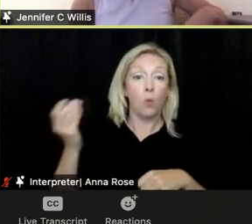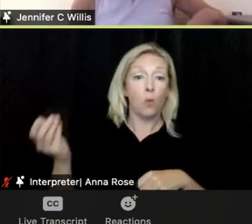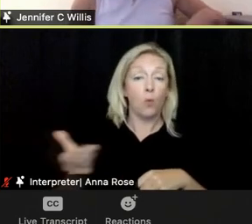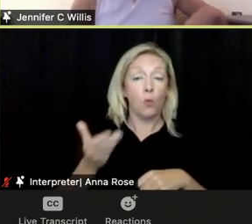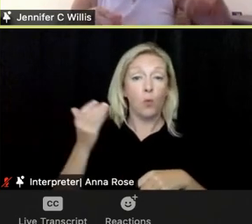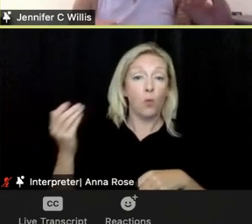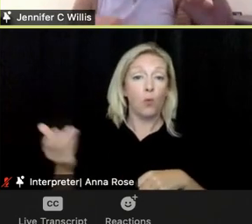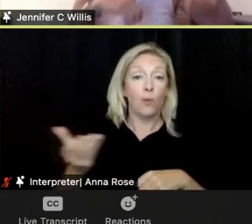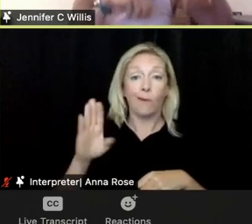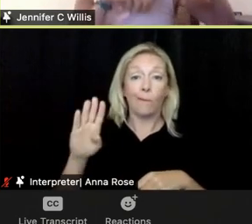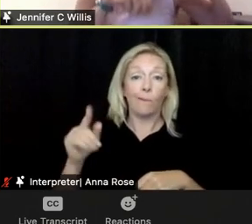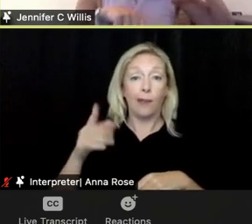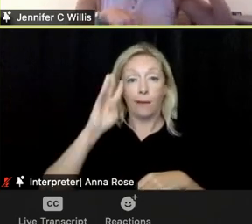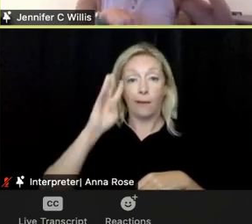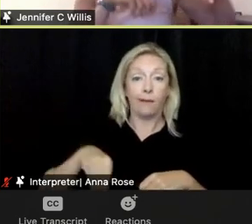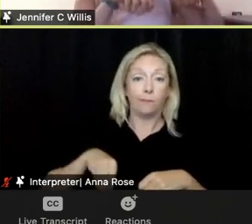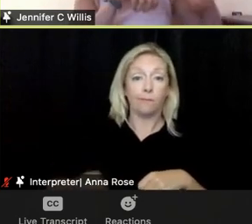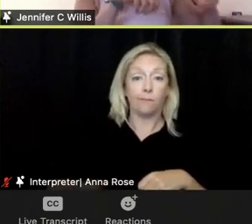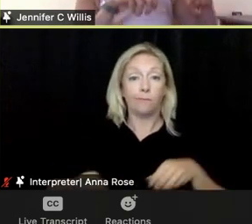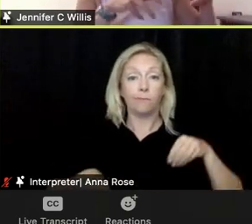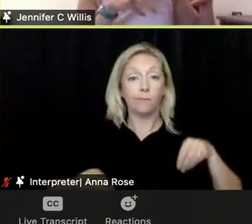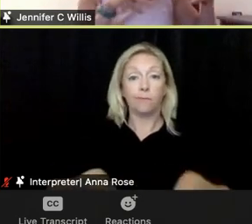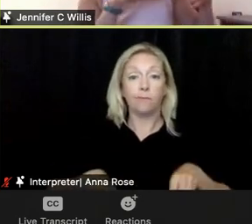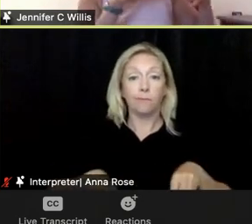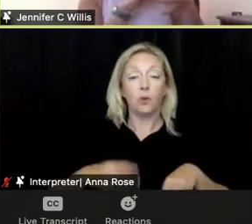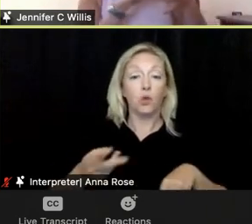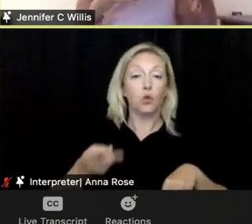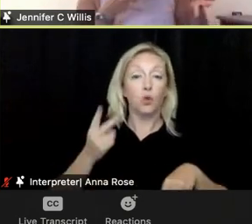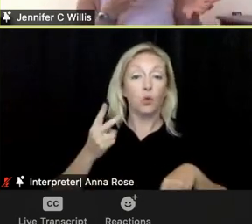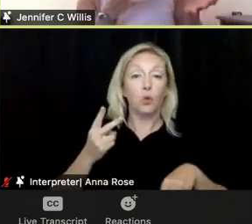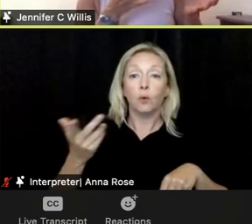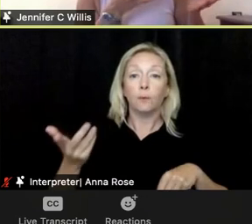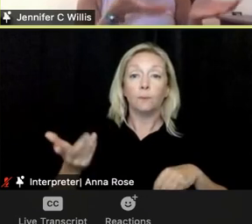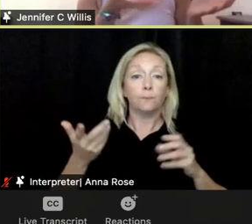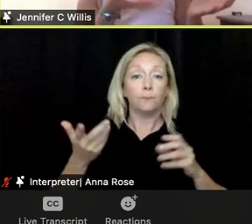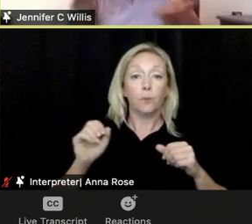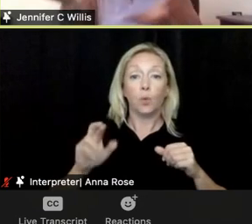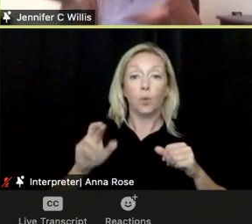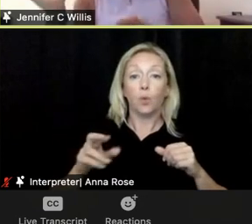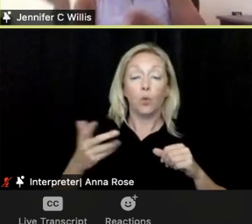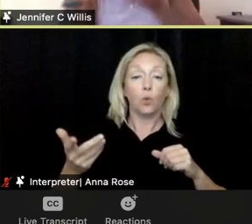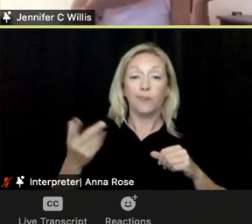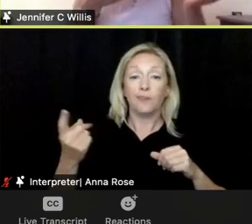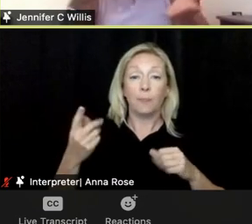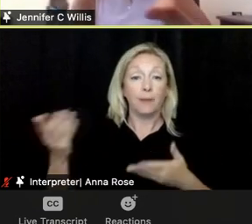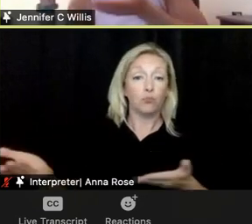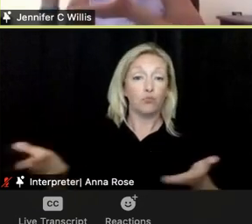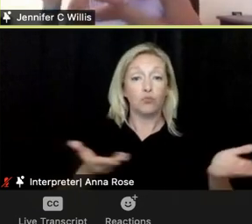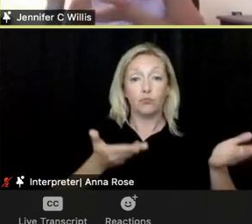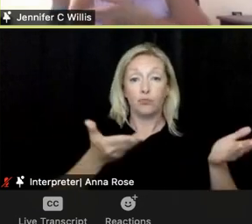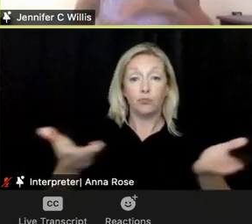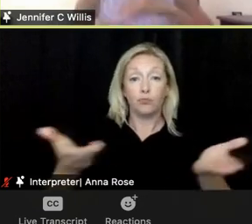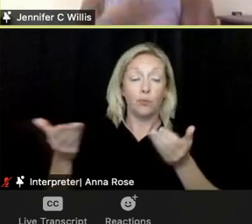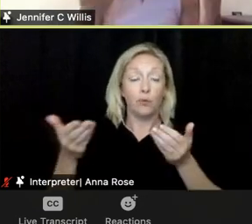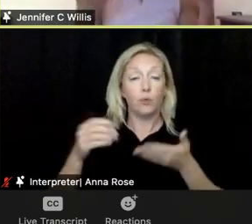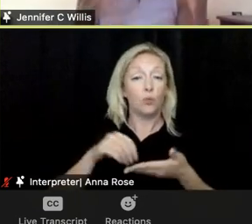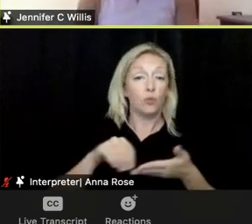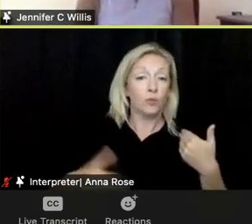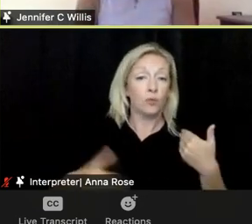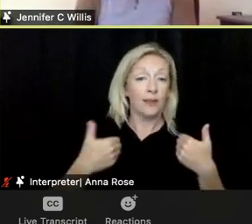you need with a bag, 2 different bags or 2 different connected containers that could travel with the student from place to